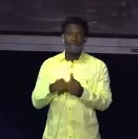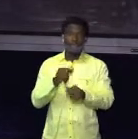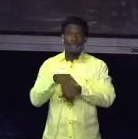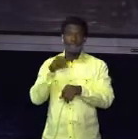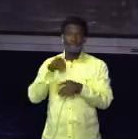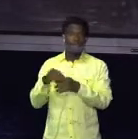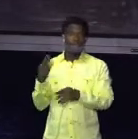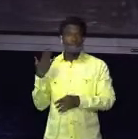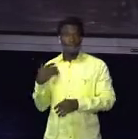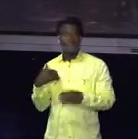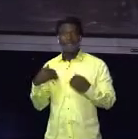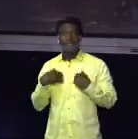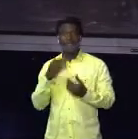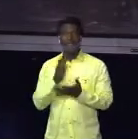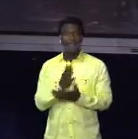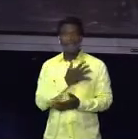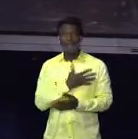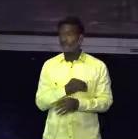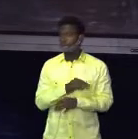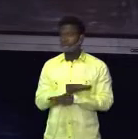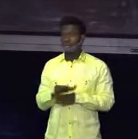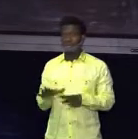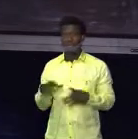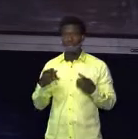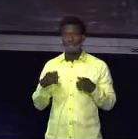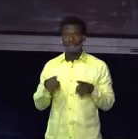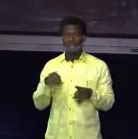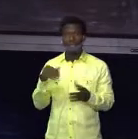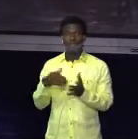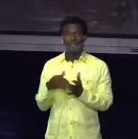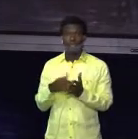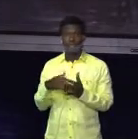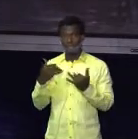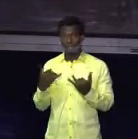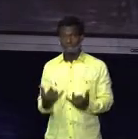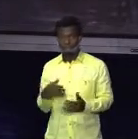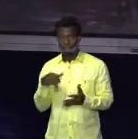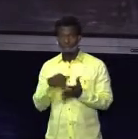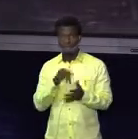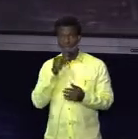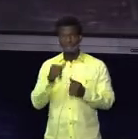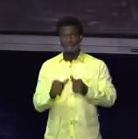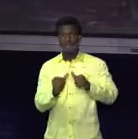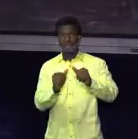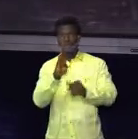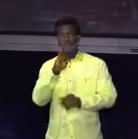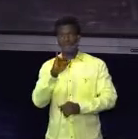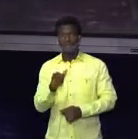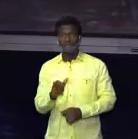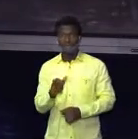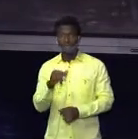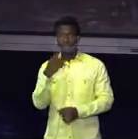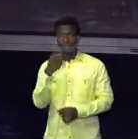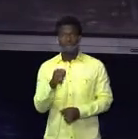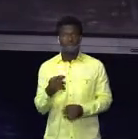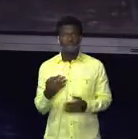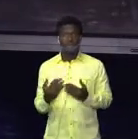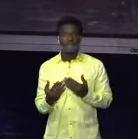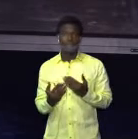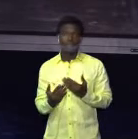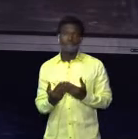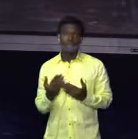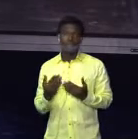past has stopped and does not happen again now. It is followed by the simple past